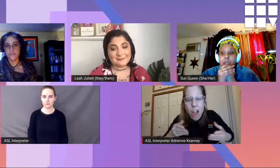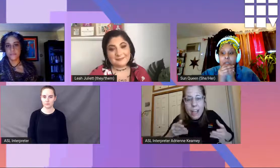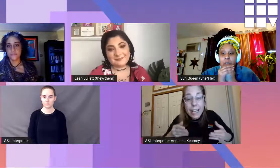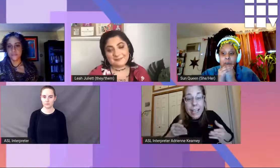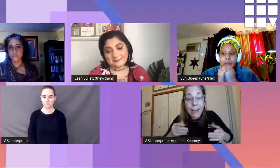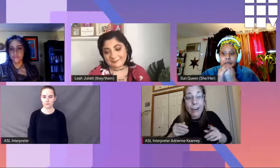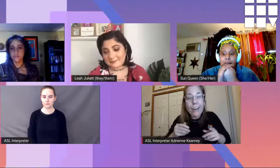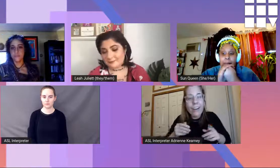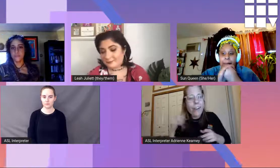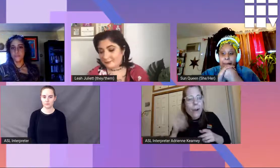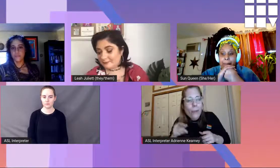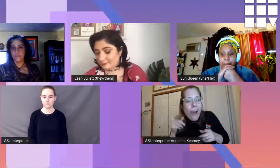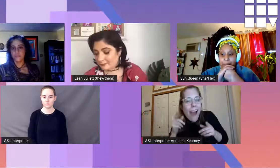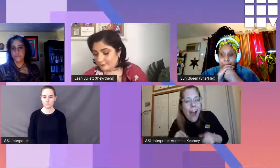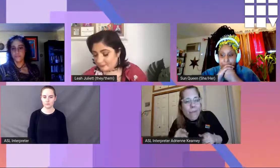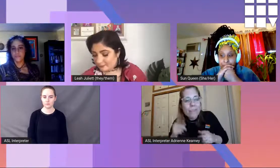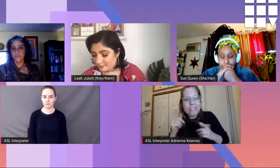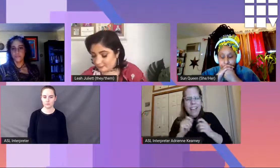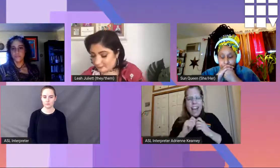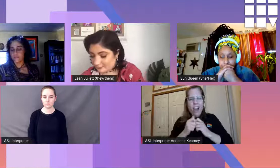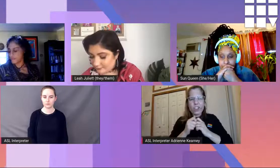So those